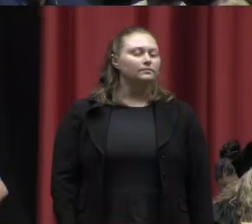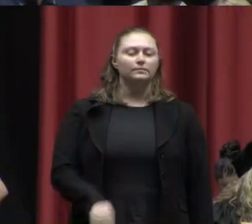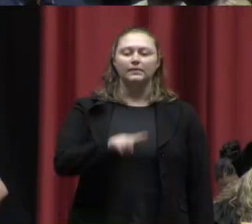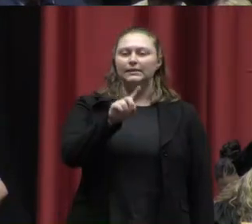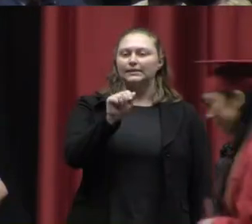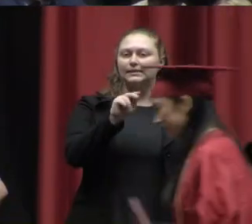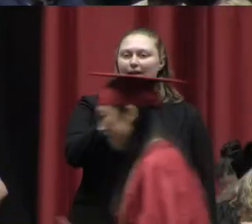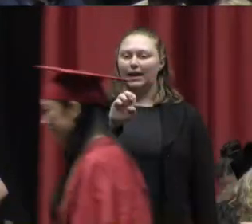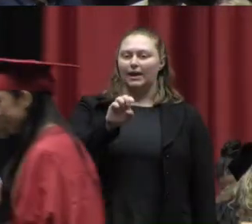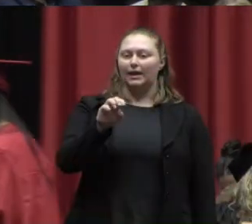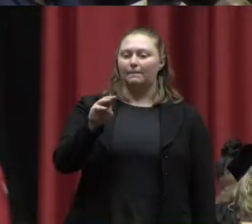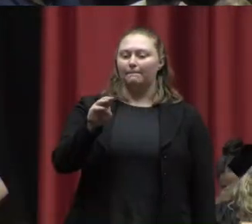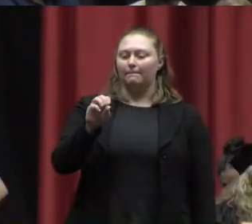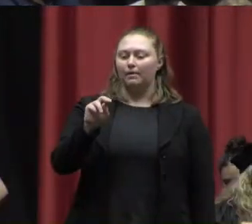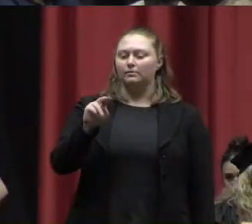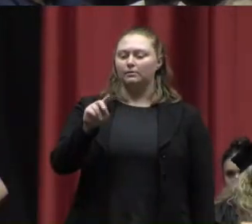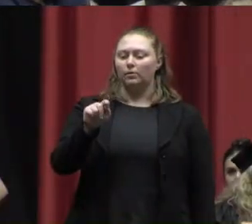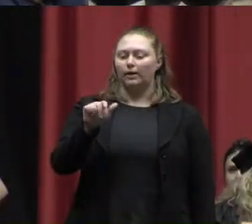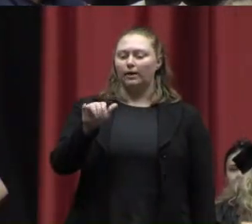Zane Denoyer.